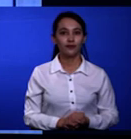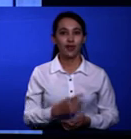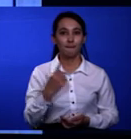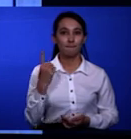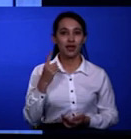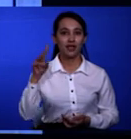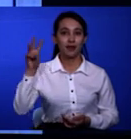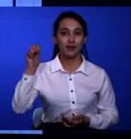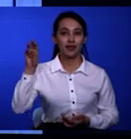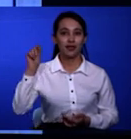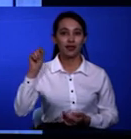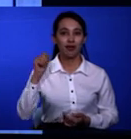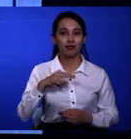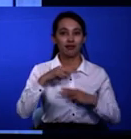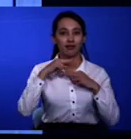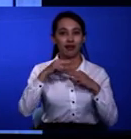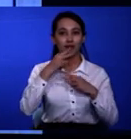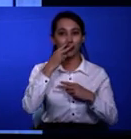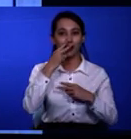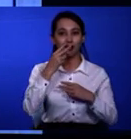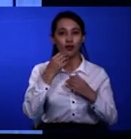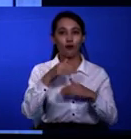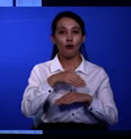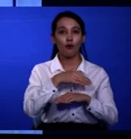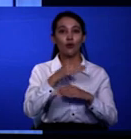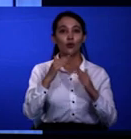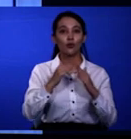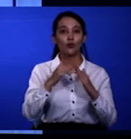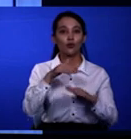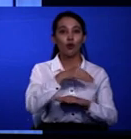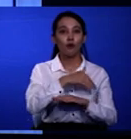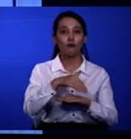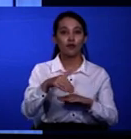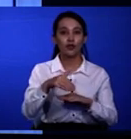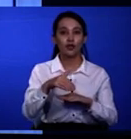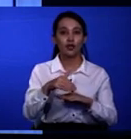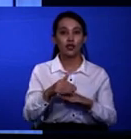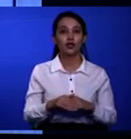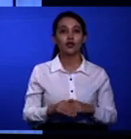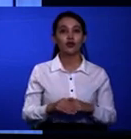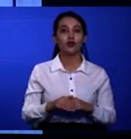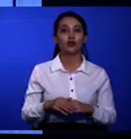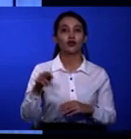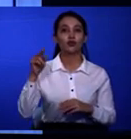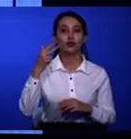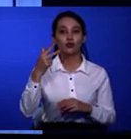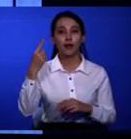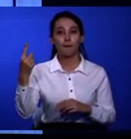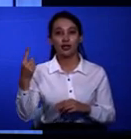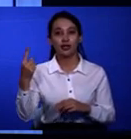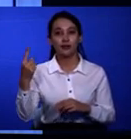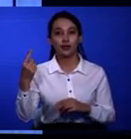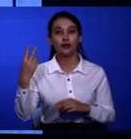birinchi masalaga diqqat qiling. Hovlining chorak qismiga imorat qurildi.